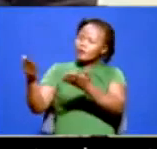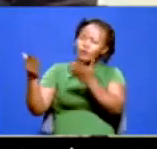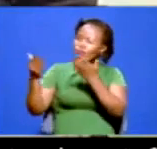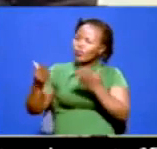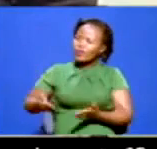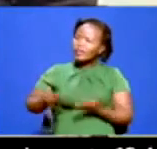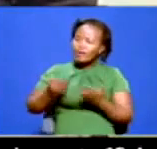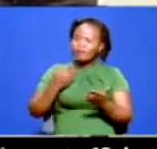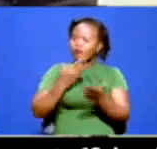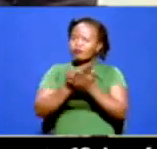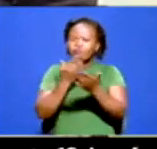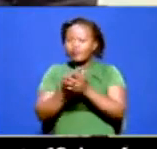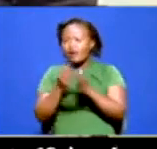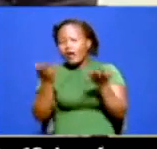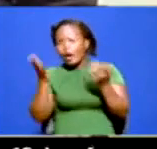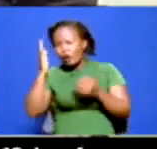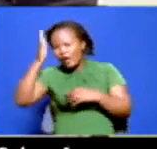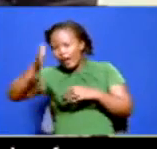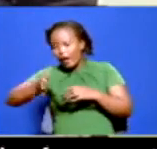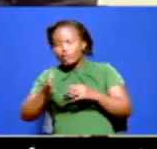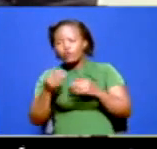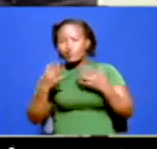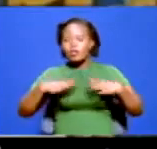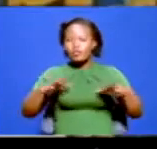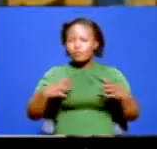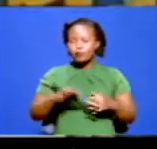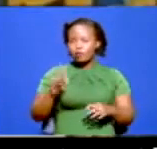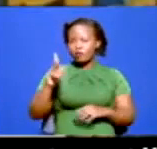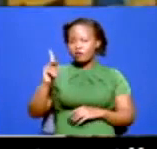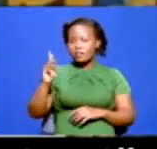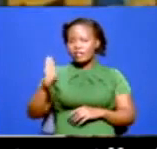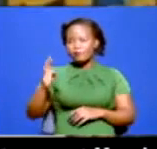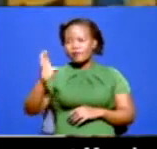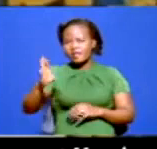allow you probably to say hi to the viewers of KBC before we begin.